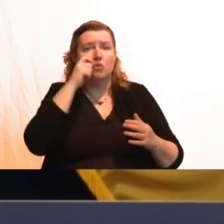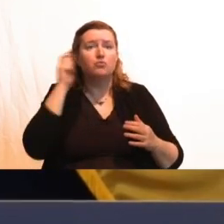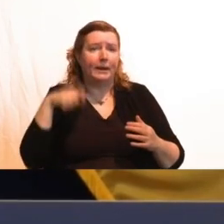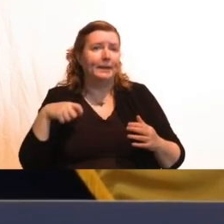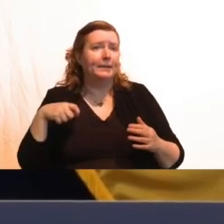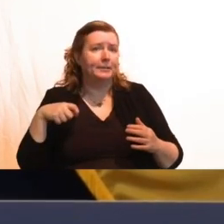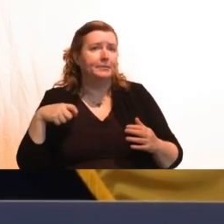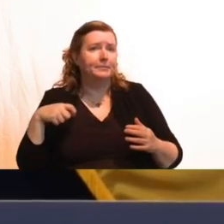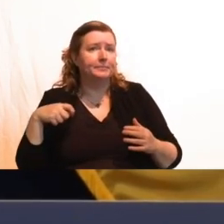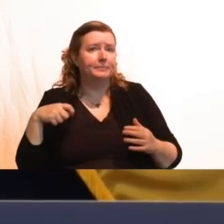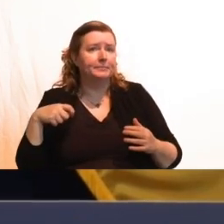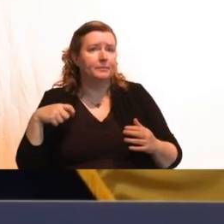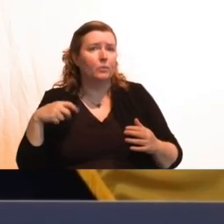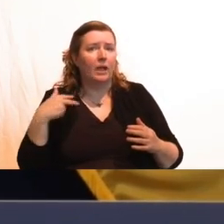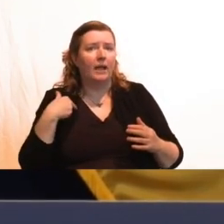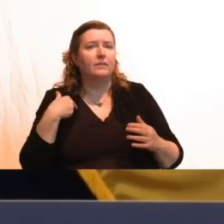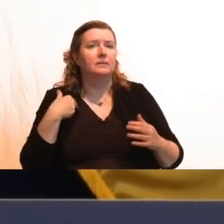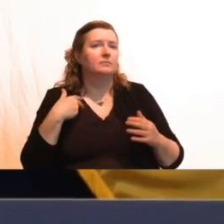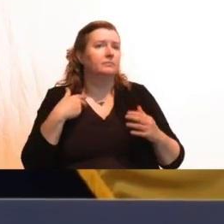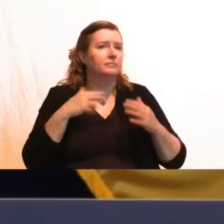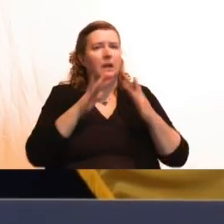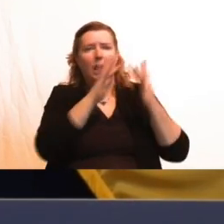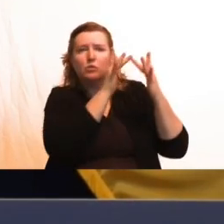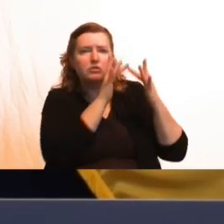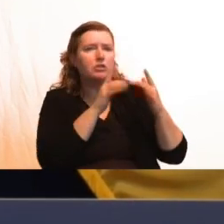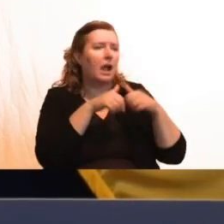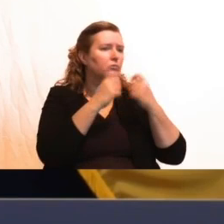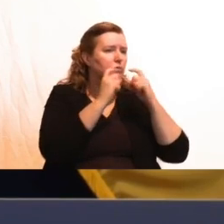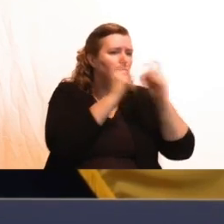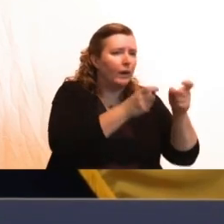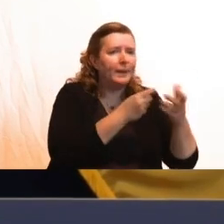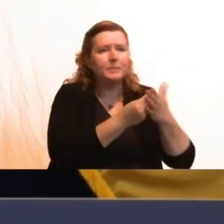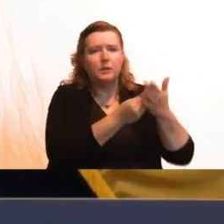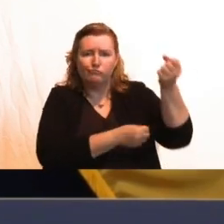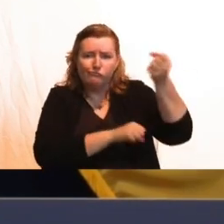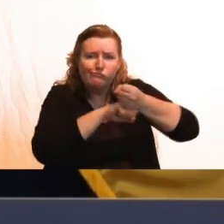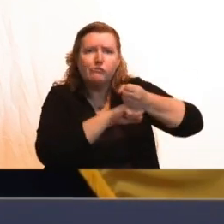We're, as I mentioned already to Elisa's question, bringing